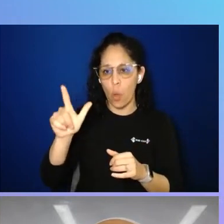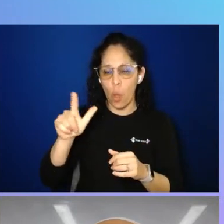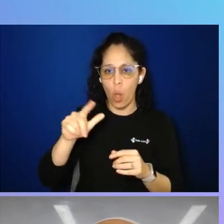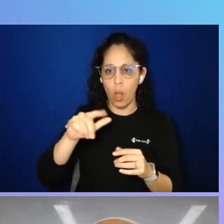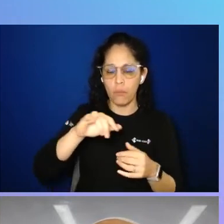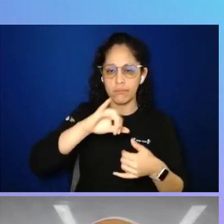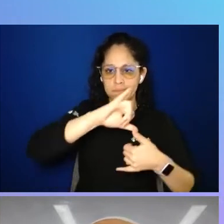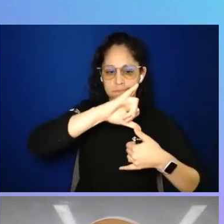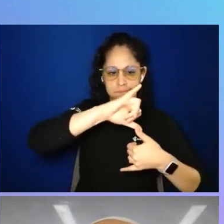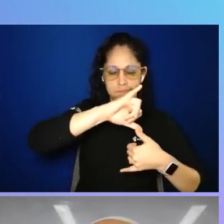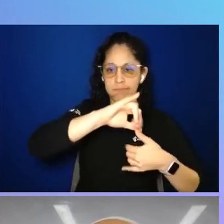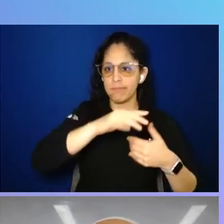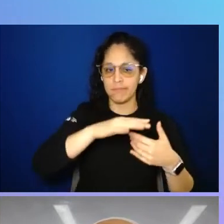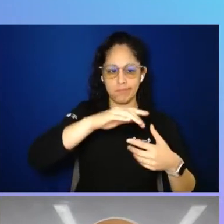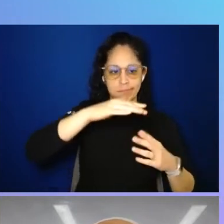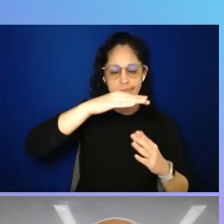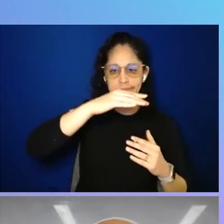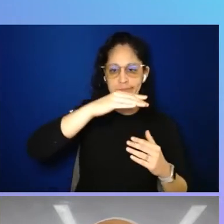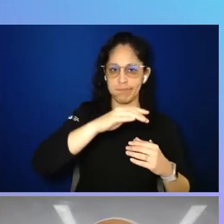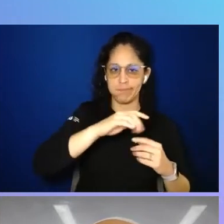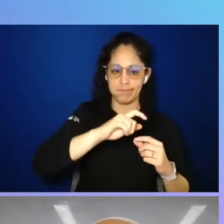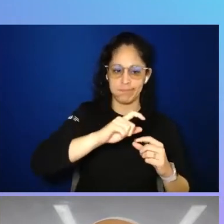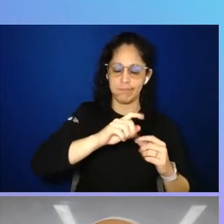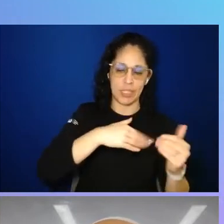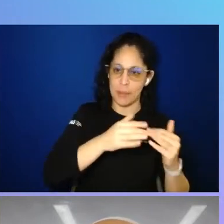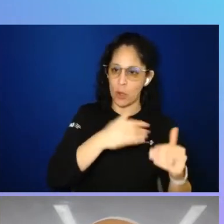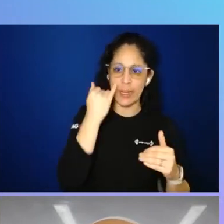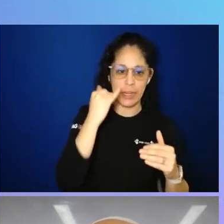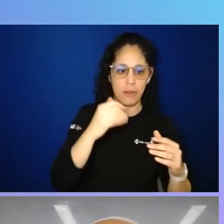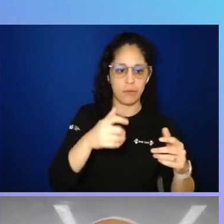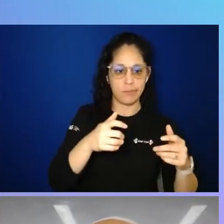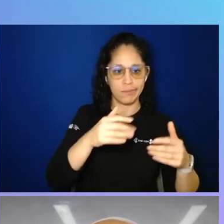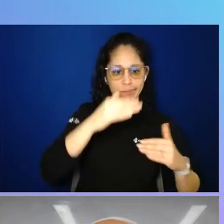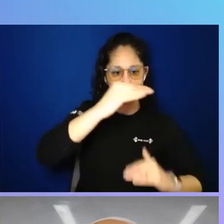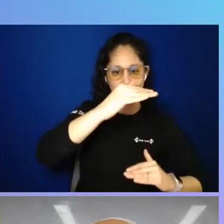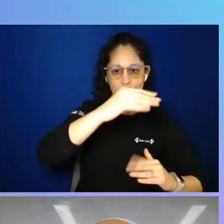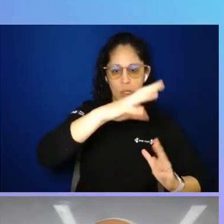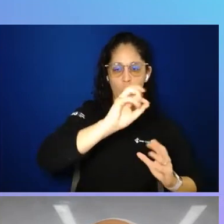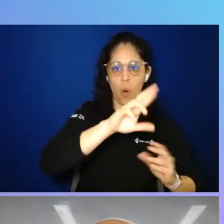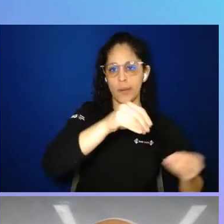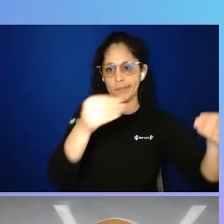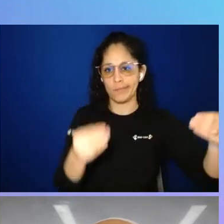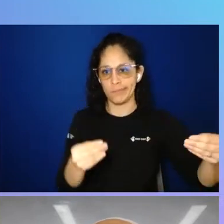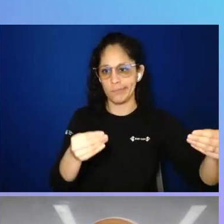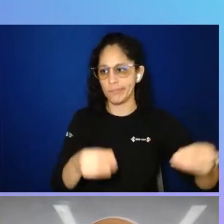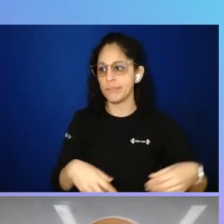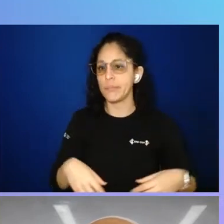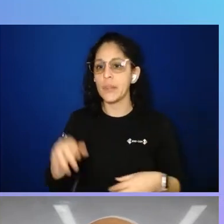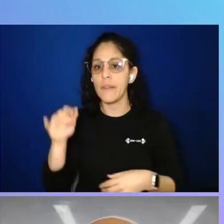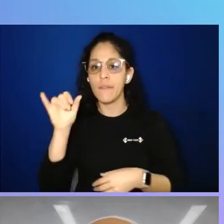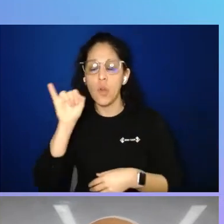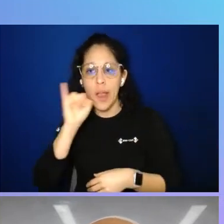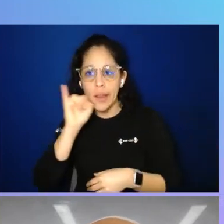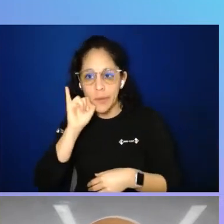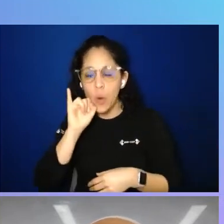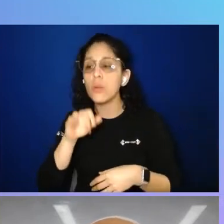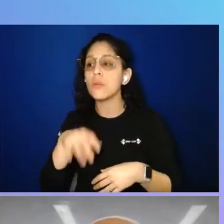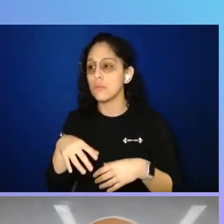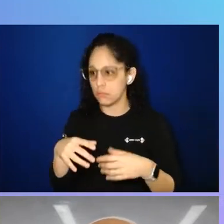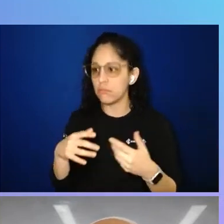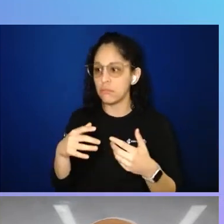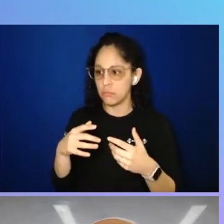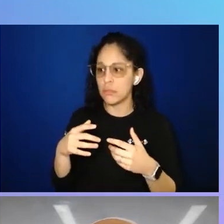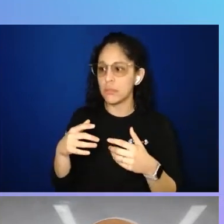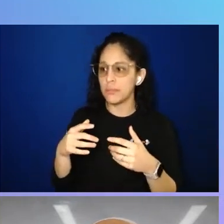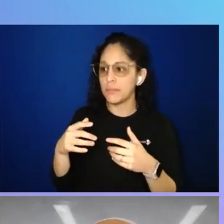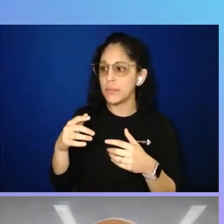landscape. For an iPhone, though, it's regular for the vertical one and compact for the horizontal one.